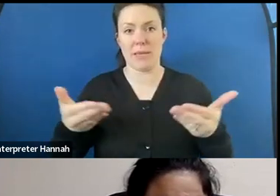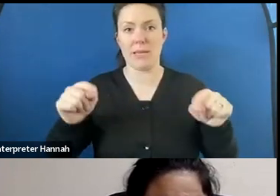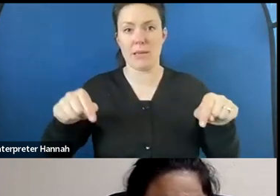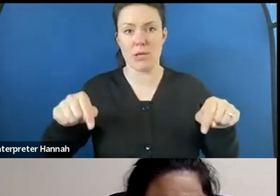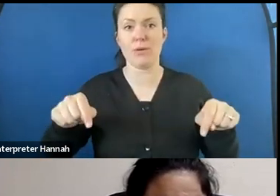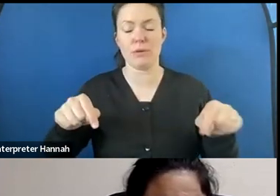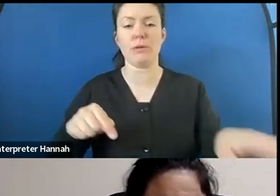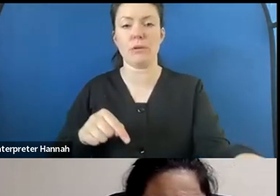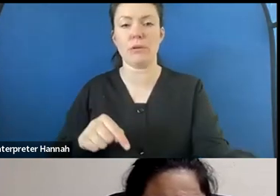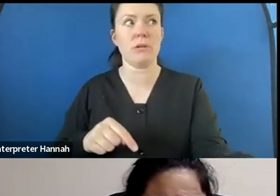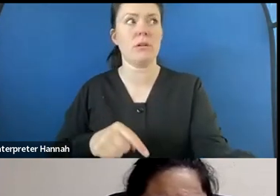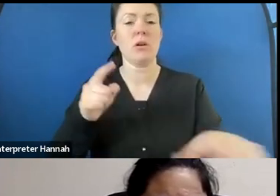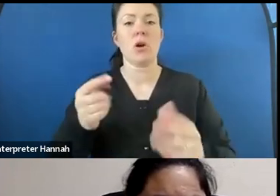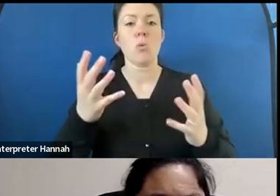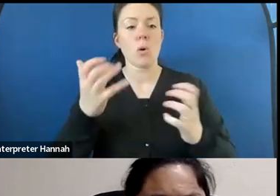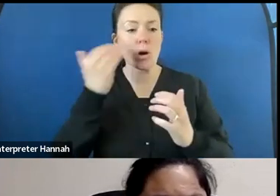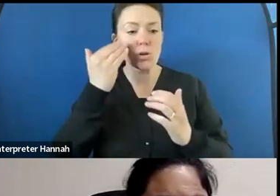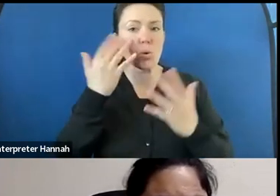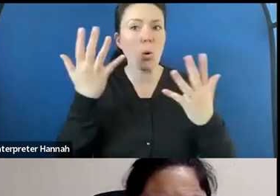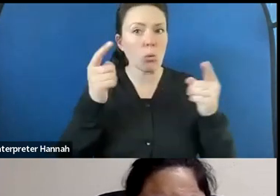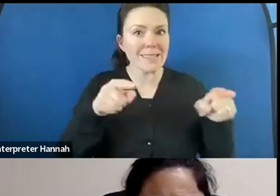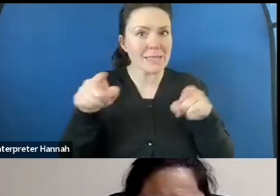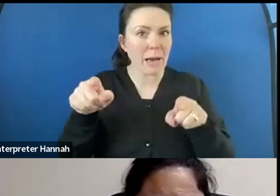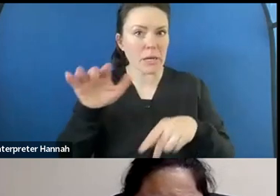We want to hear what is happening